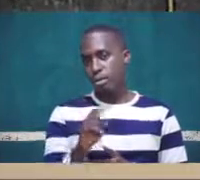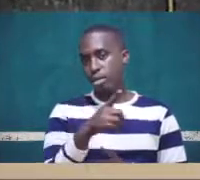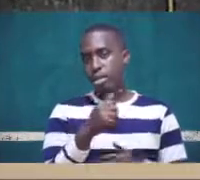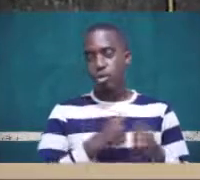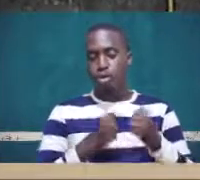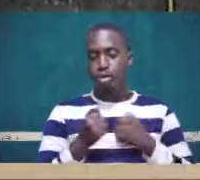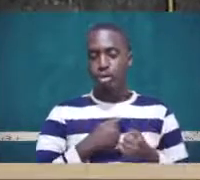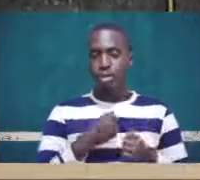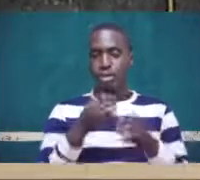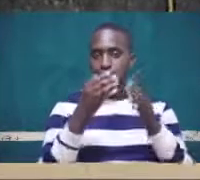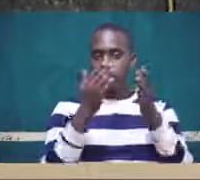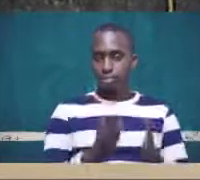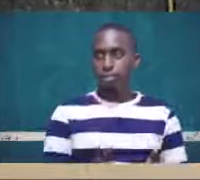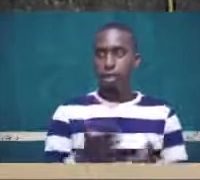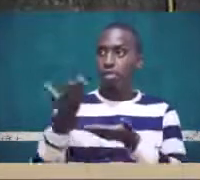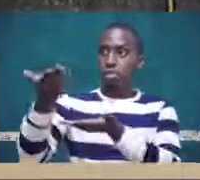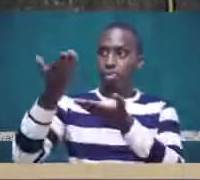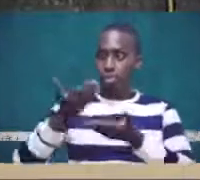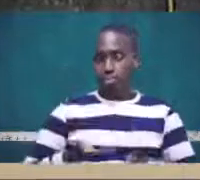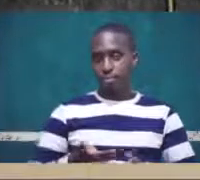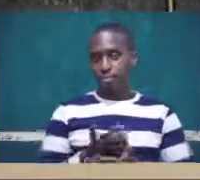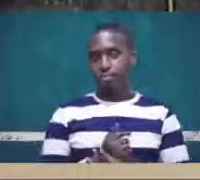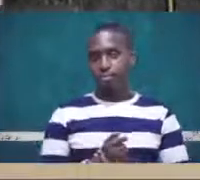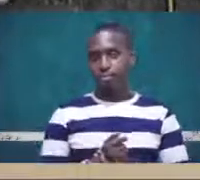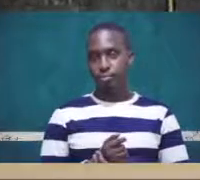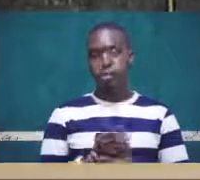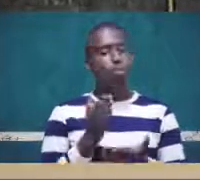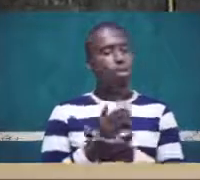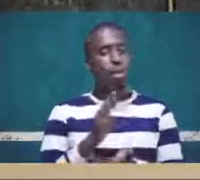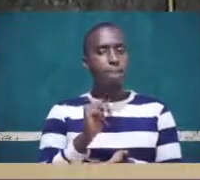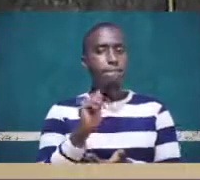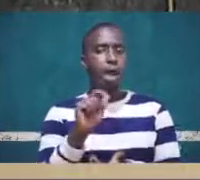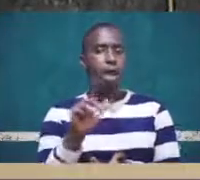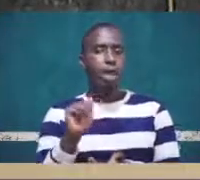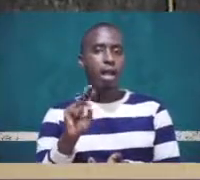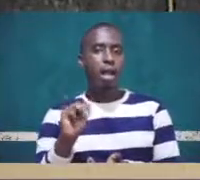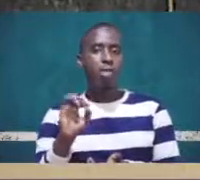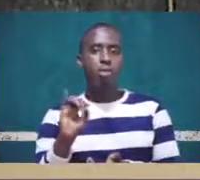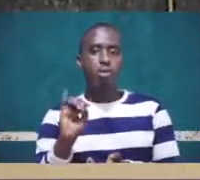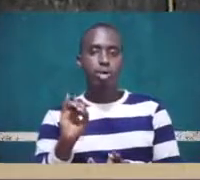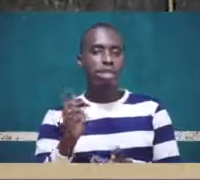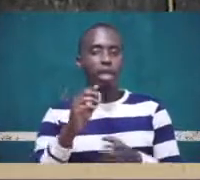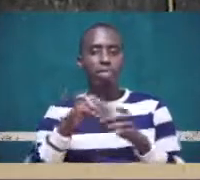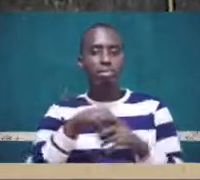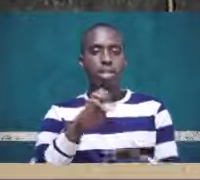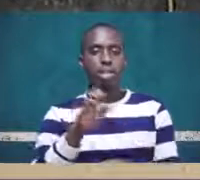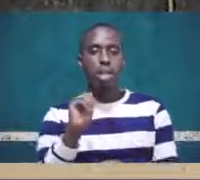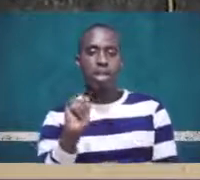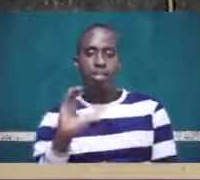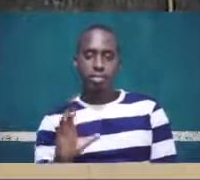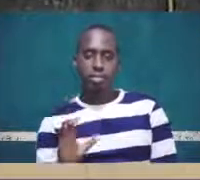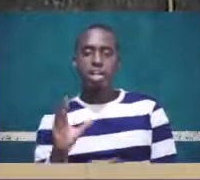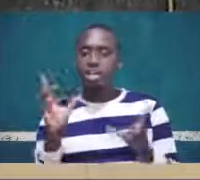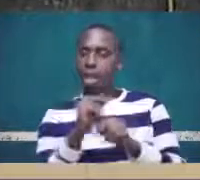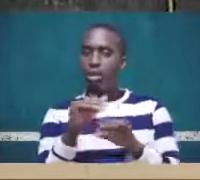Rwandan trader, is buying goods from Malawi. Malawi is not part of the East African community. It is a